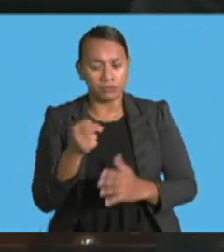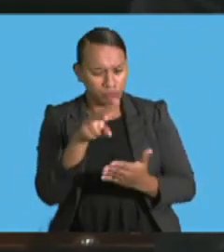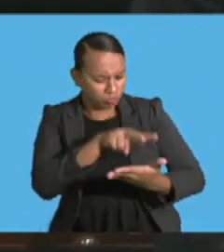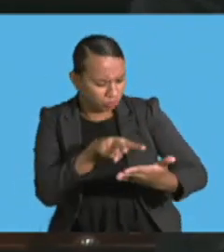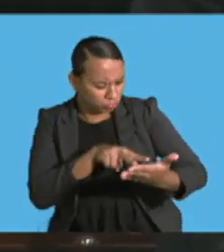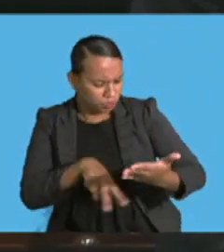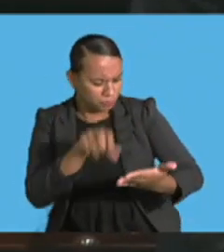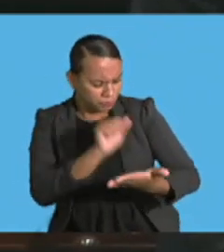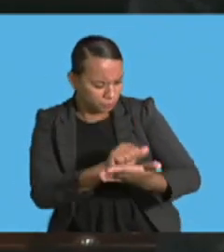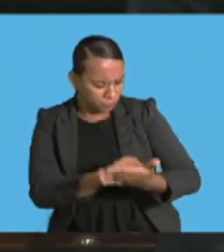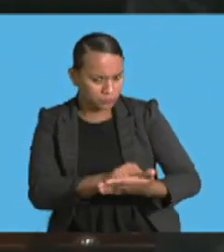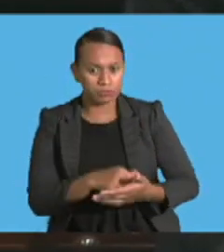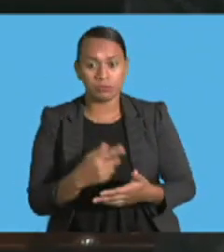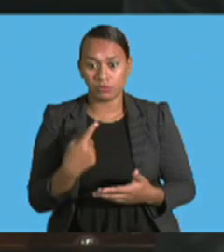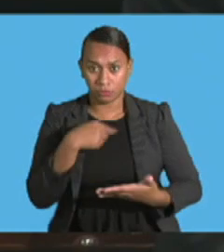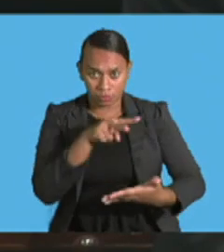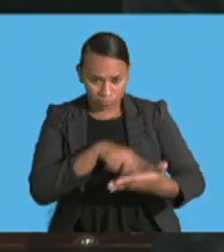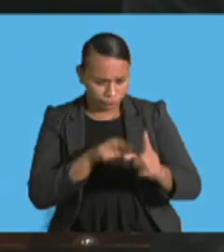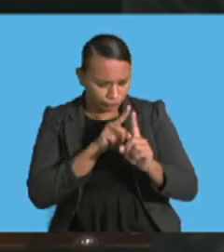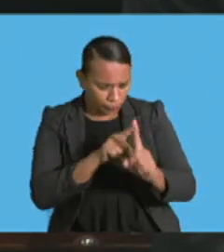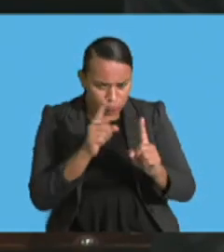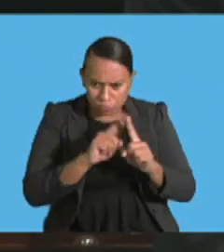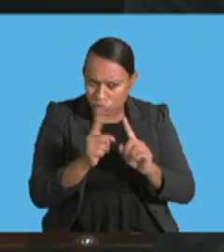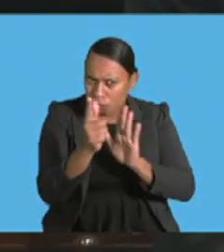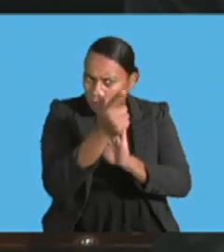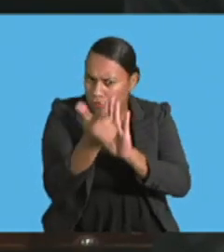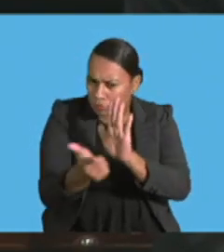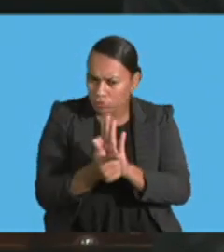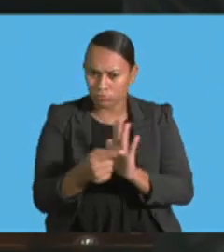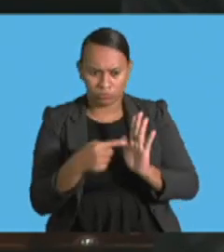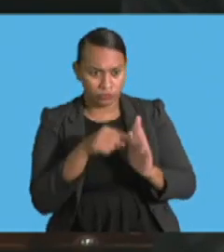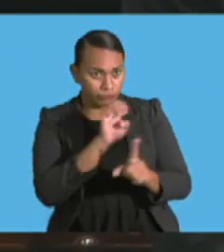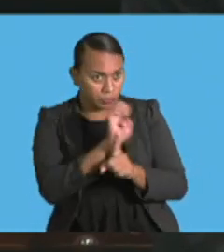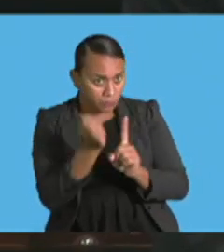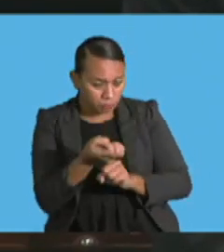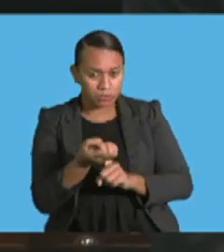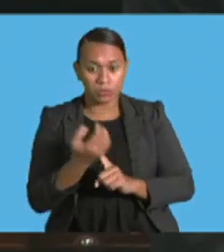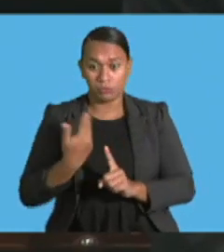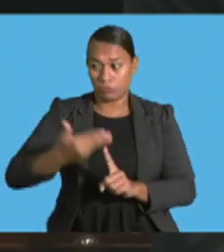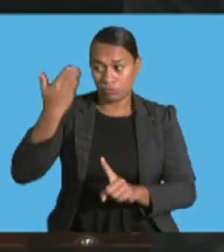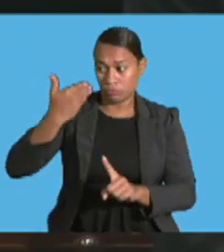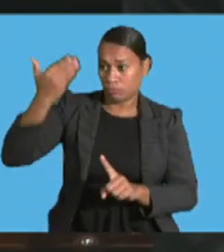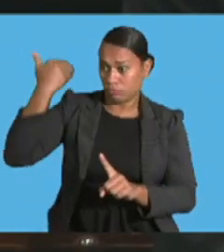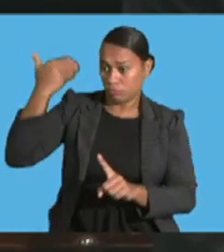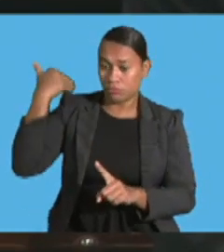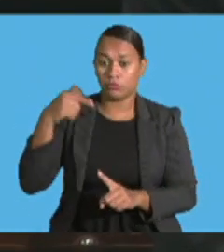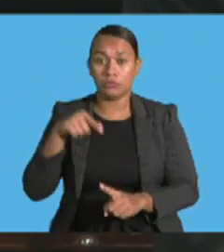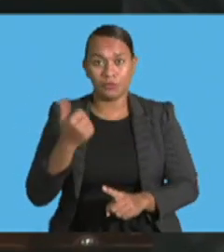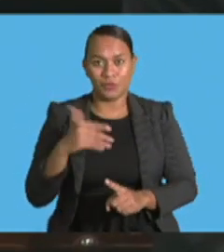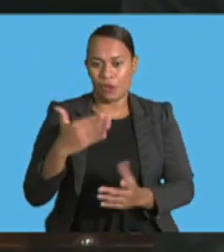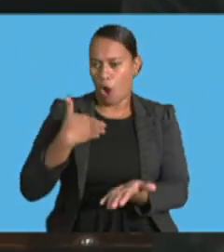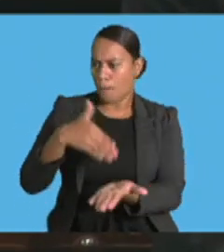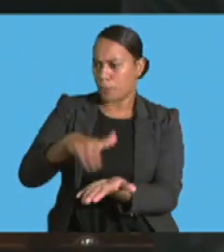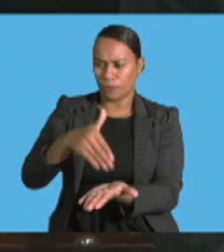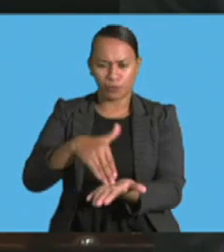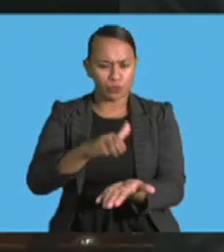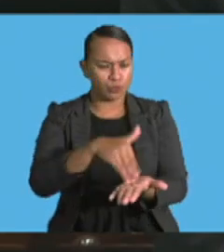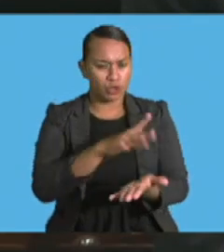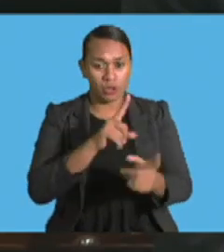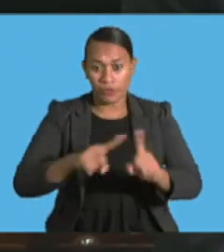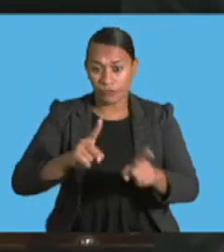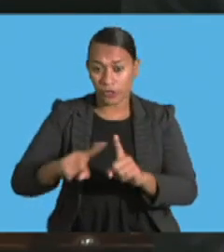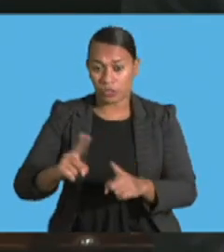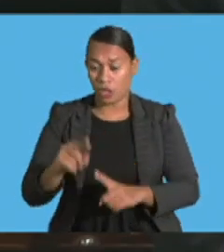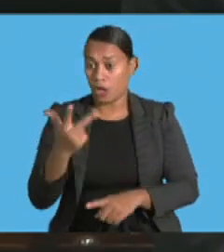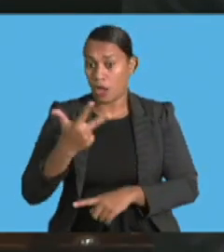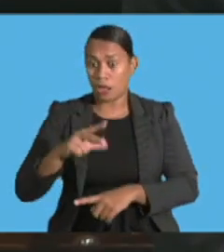For the last fiscal year, Mr. Speaker, said, the Department of Environment approved 80 EIA reports, while 14 EIA